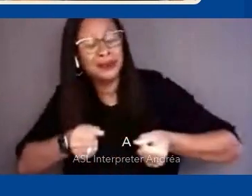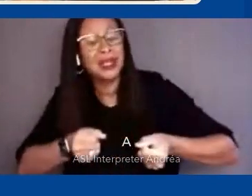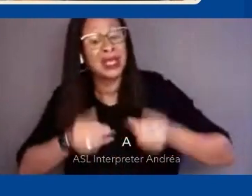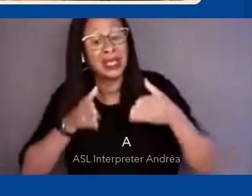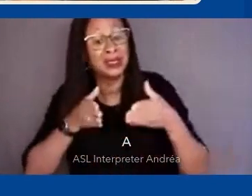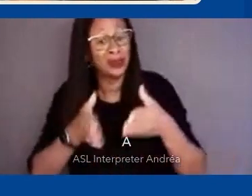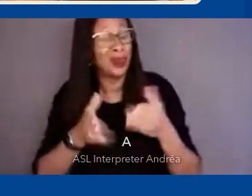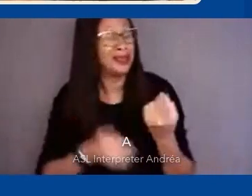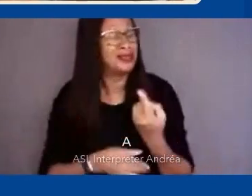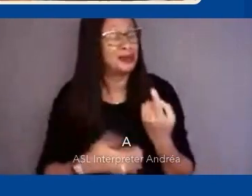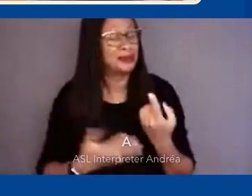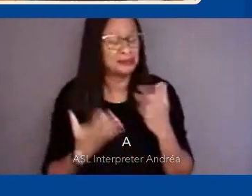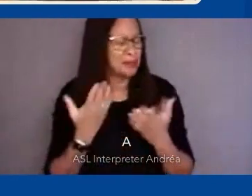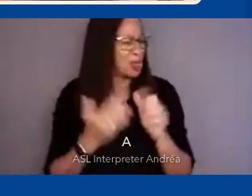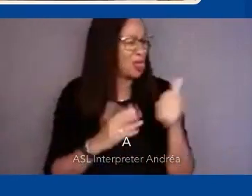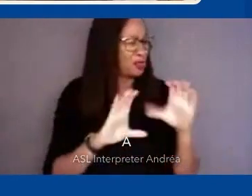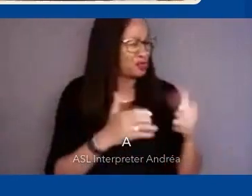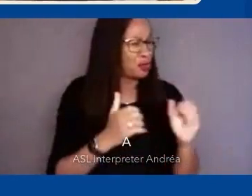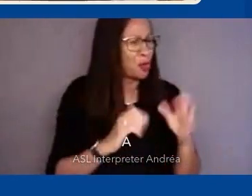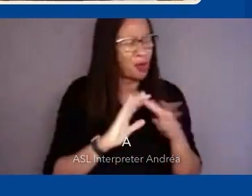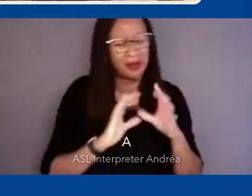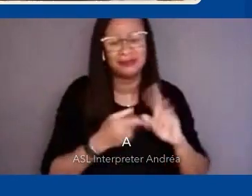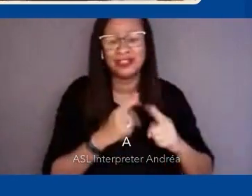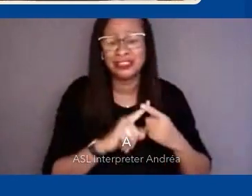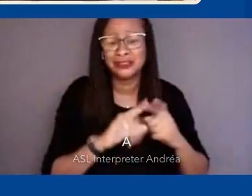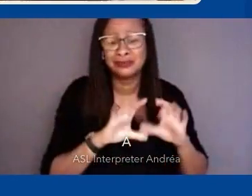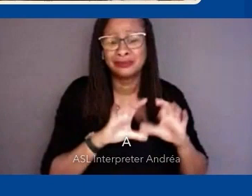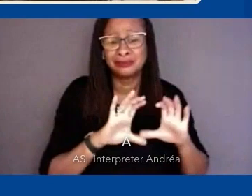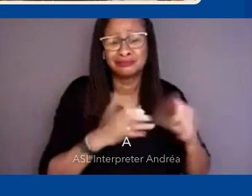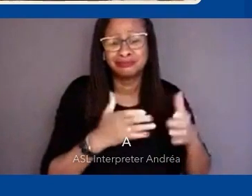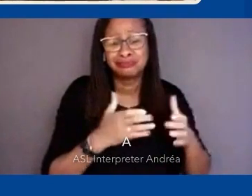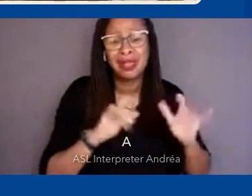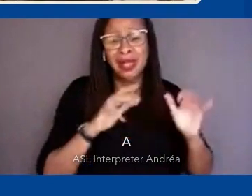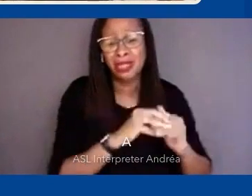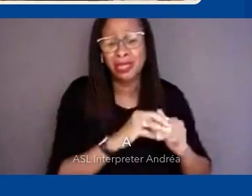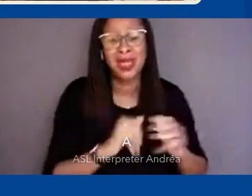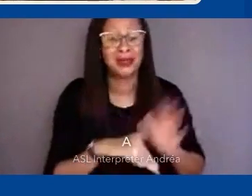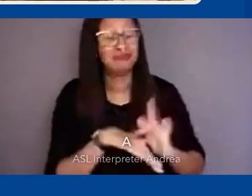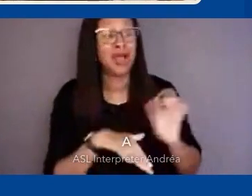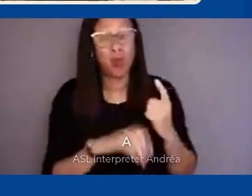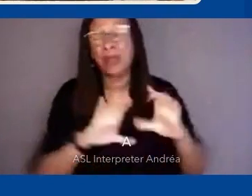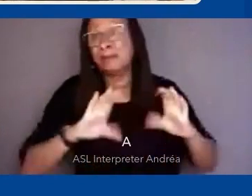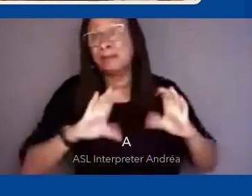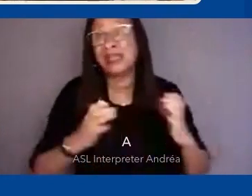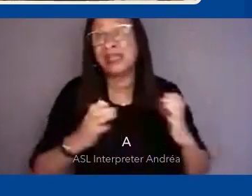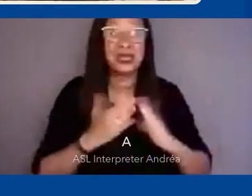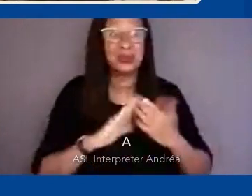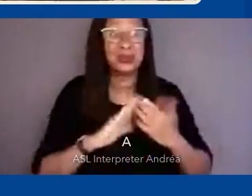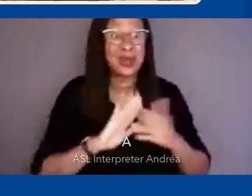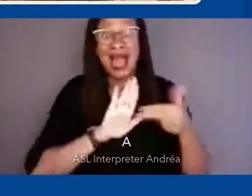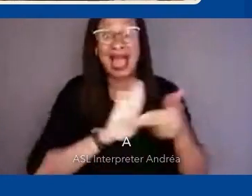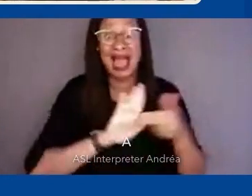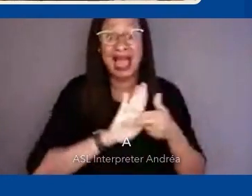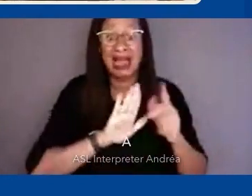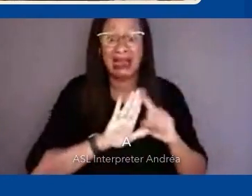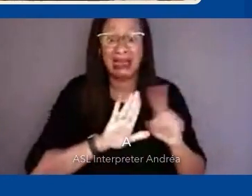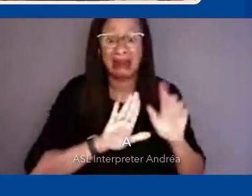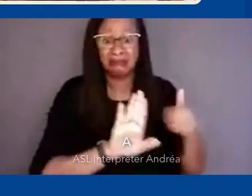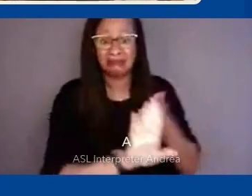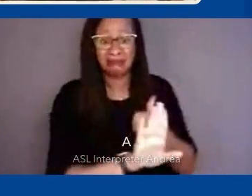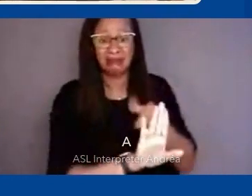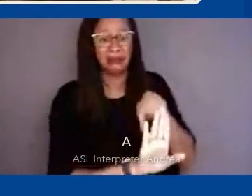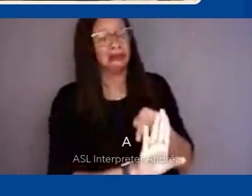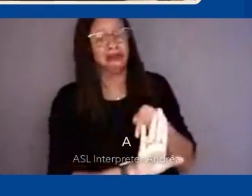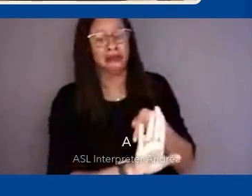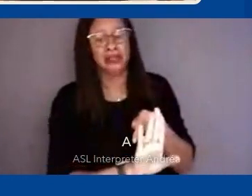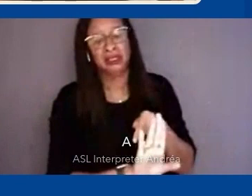like other groups or fellowships, like it, you know, you can claim that like, oh, we're all one big community, we're all this, but like it might